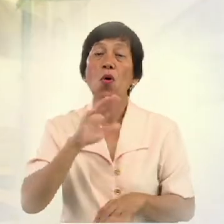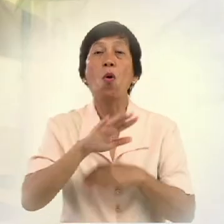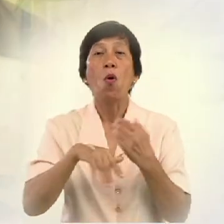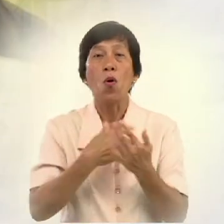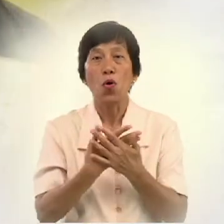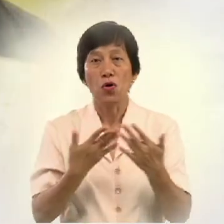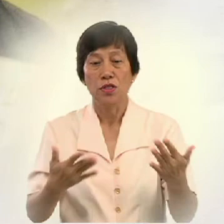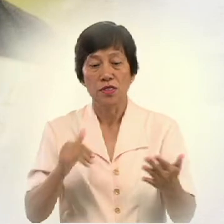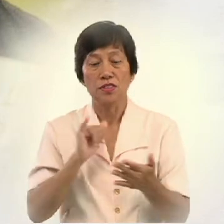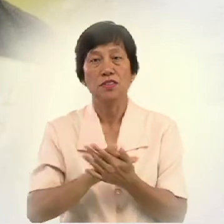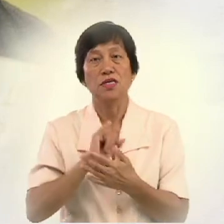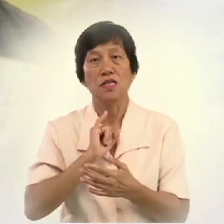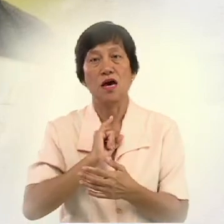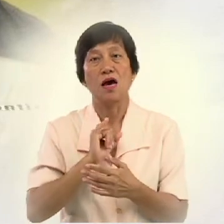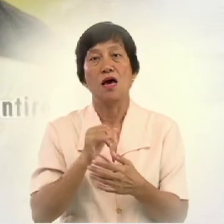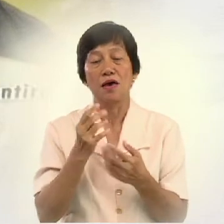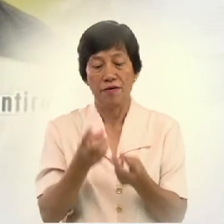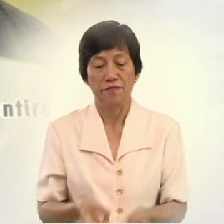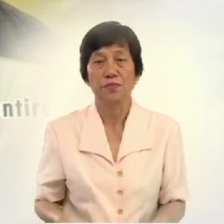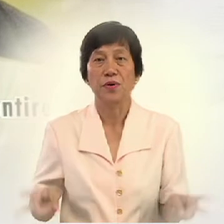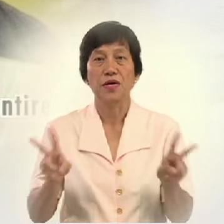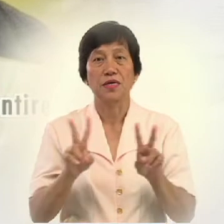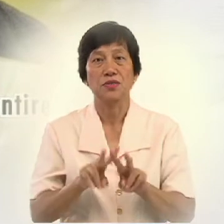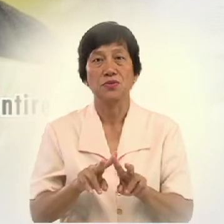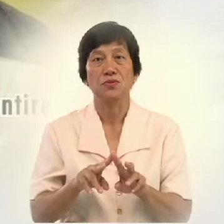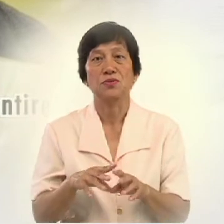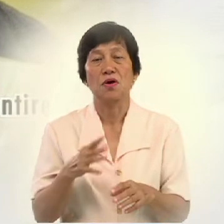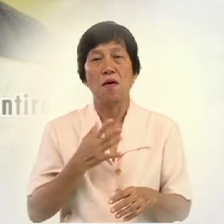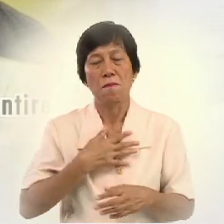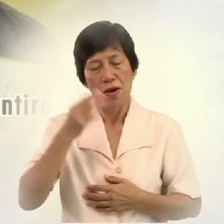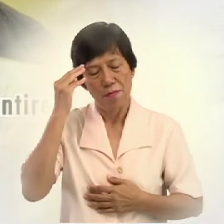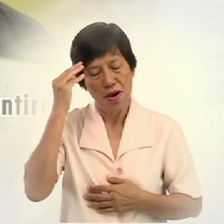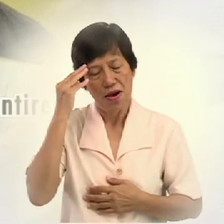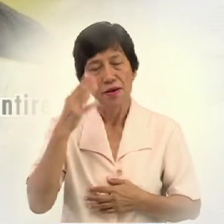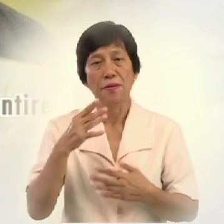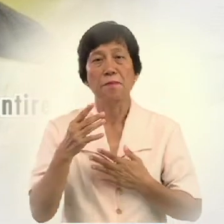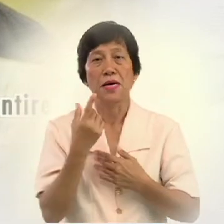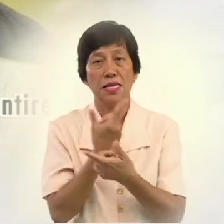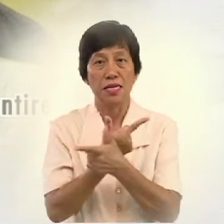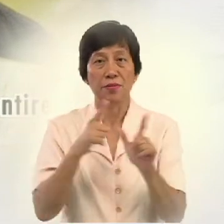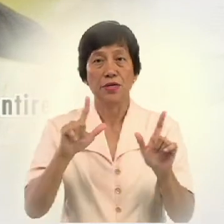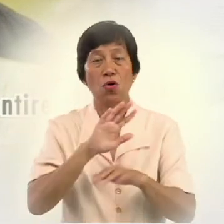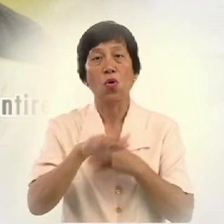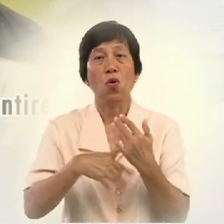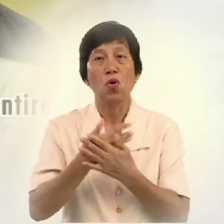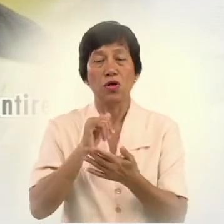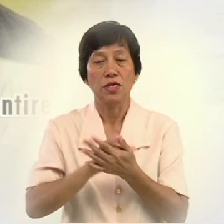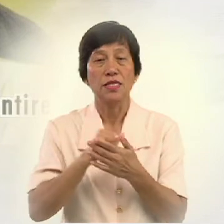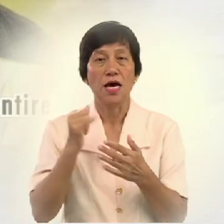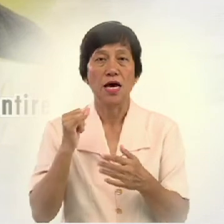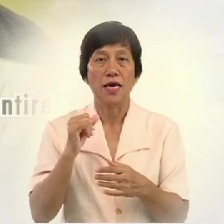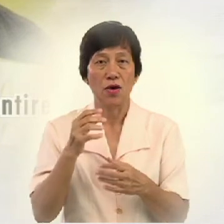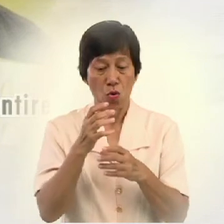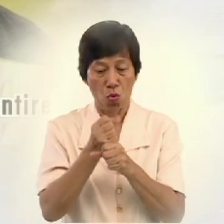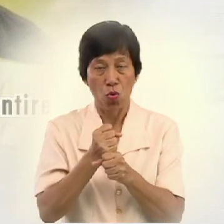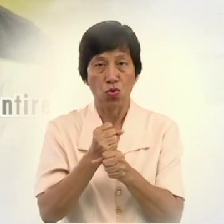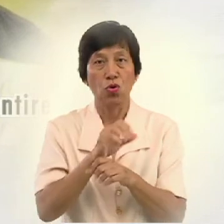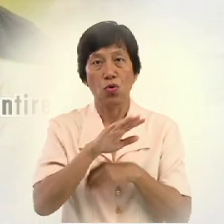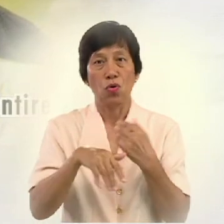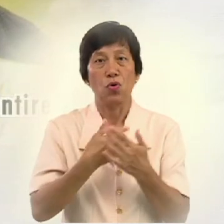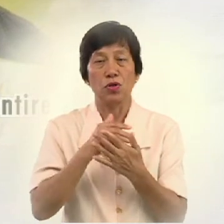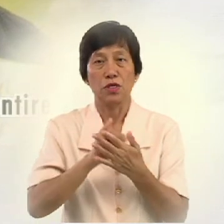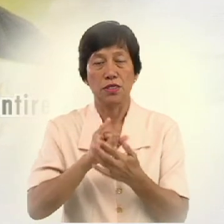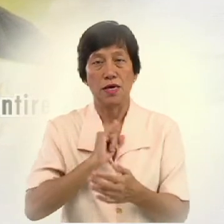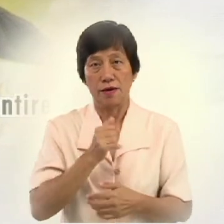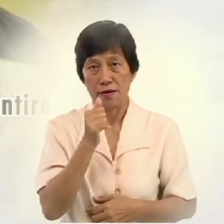say, "Take and receive, O Lord, all the things that I hold precious,